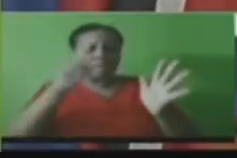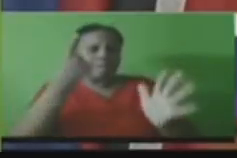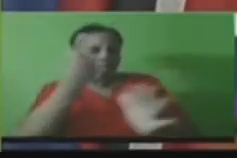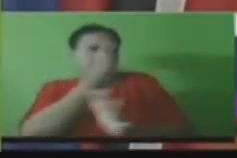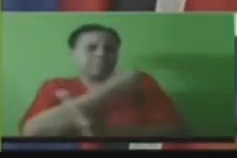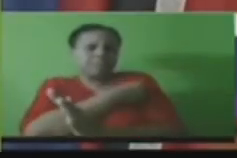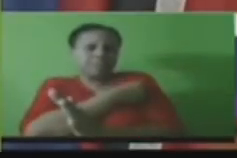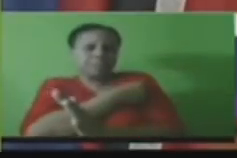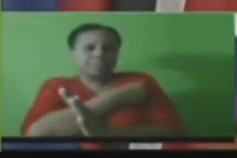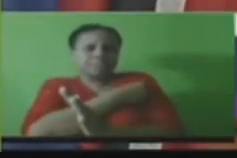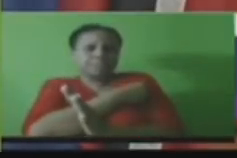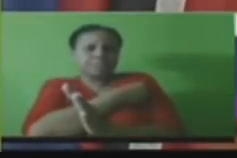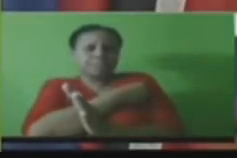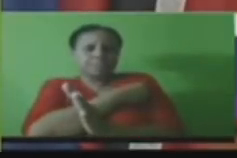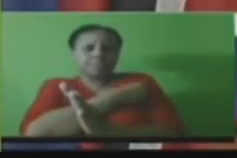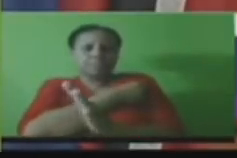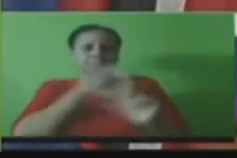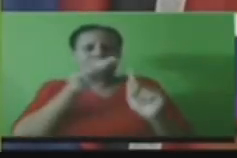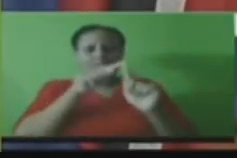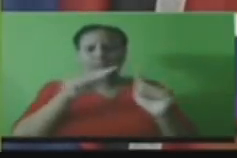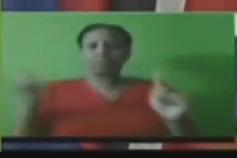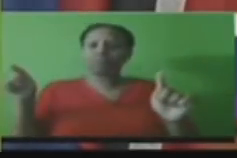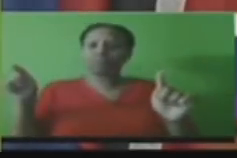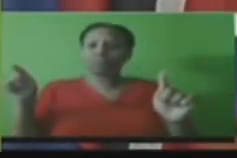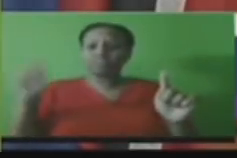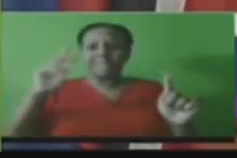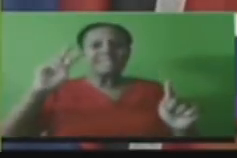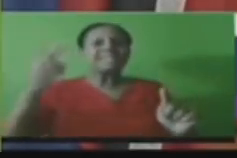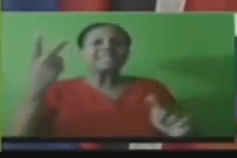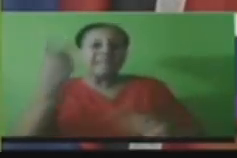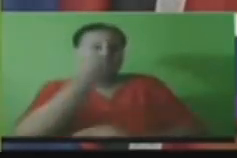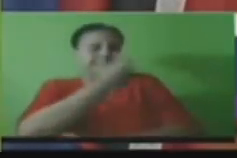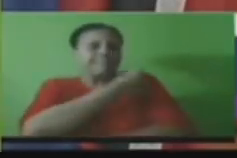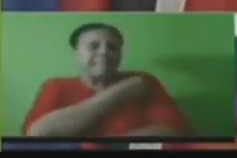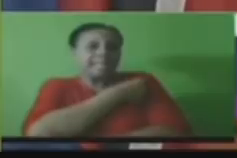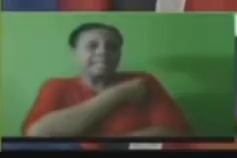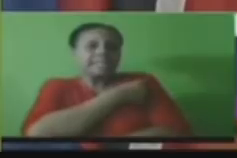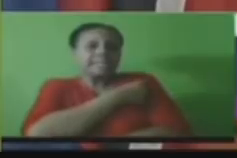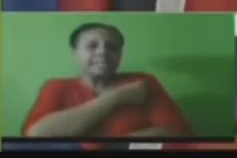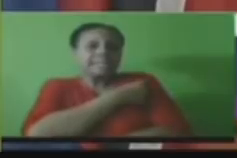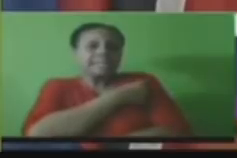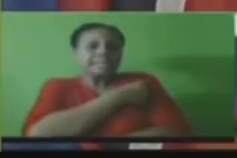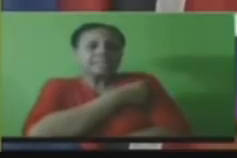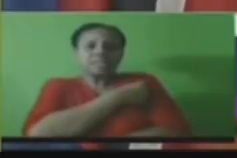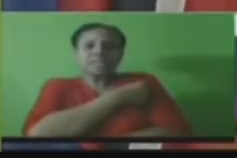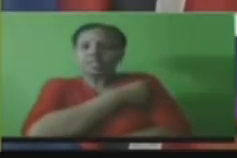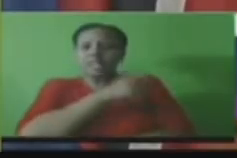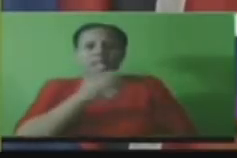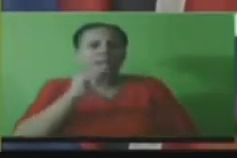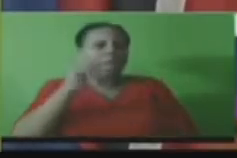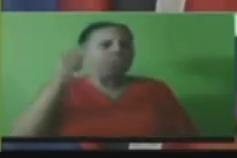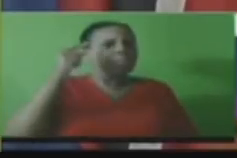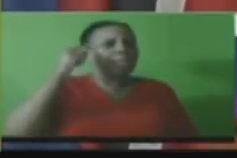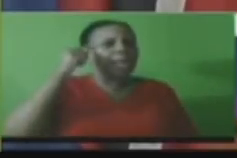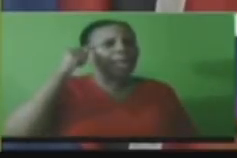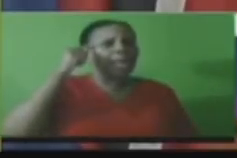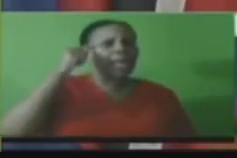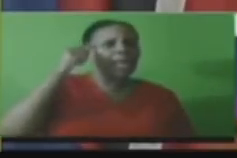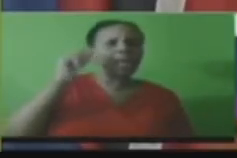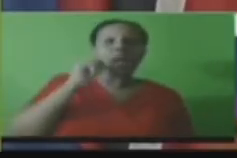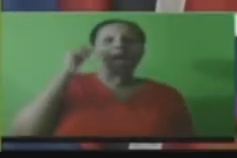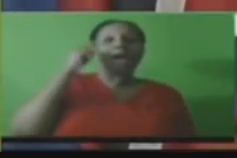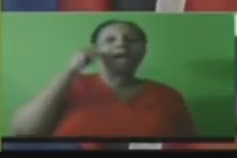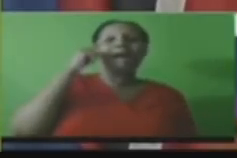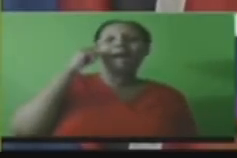Don't think for one moment that you are completely protected and you can go